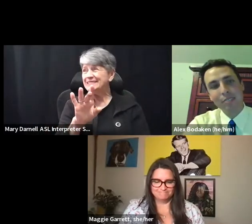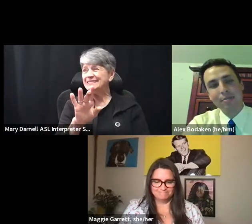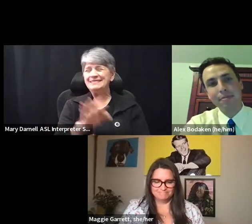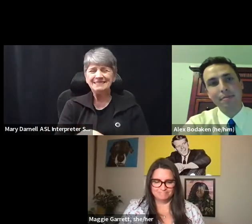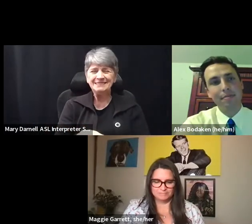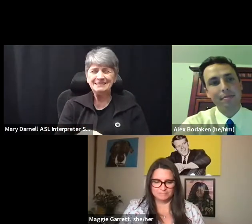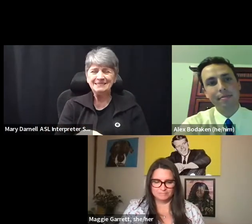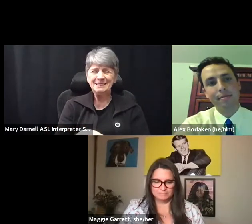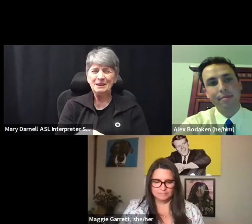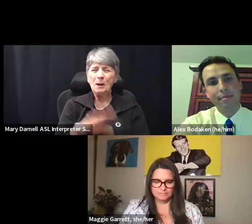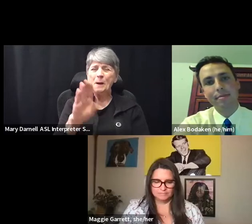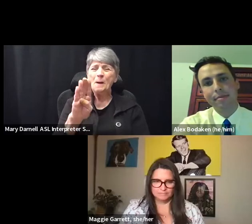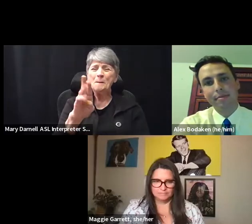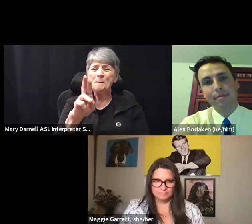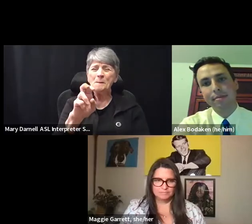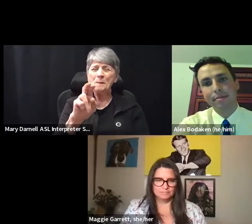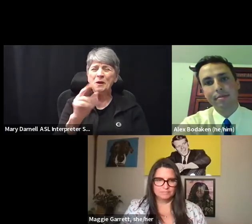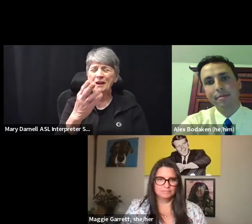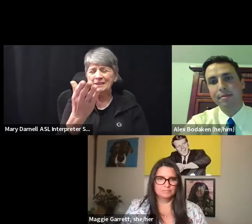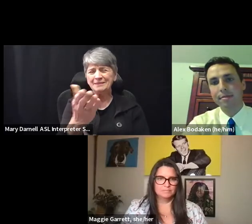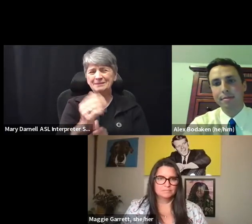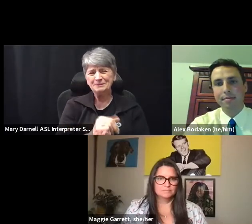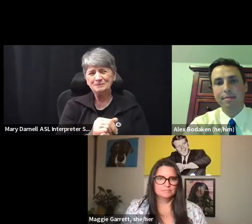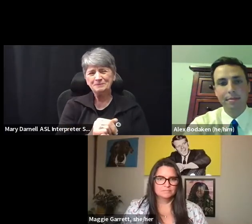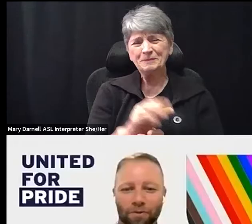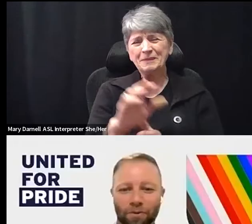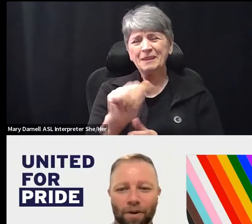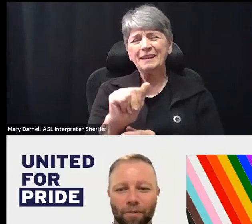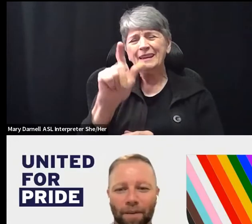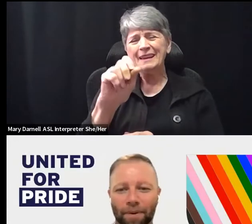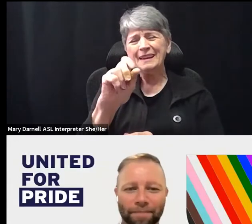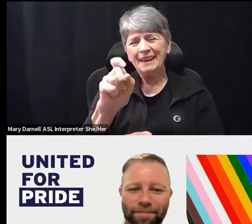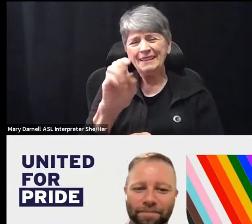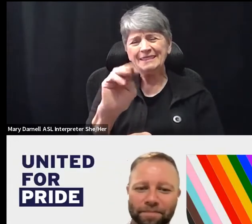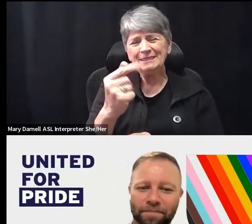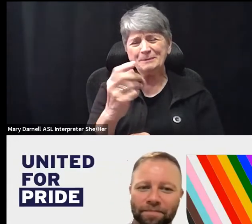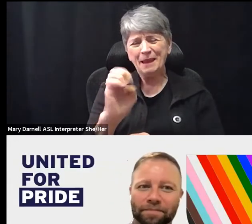over to Alex and Maggie for their final thoughts before I wrap up.